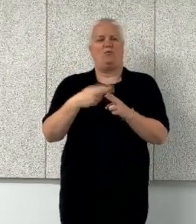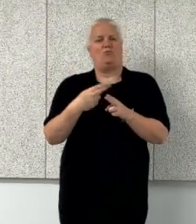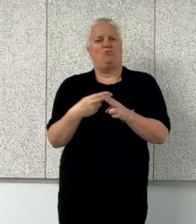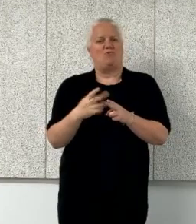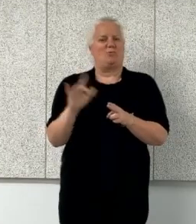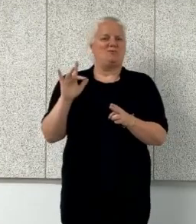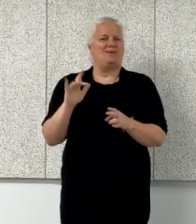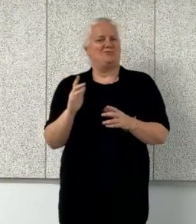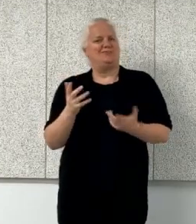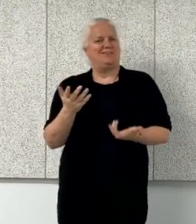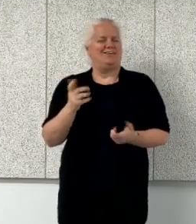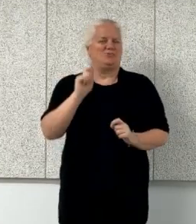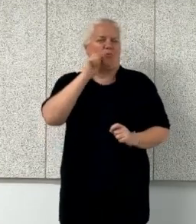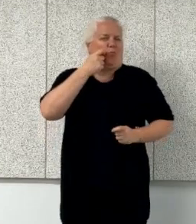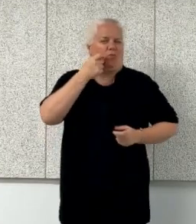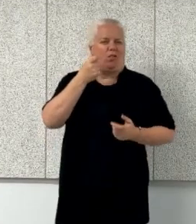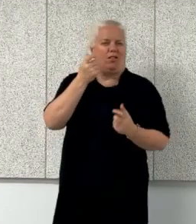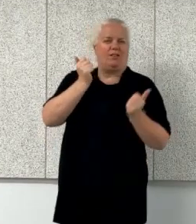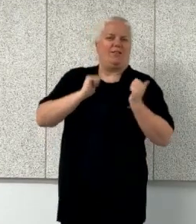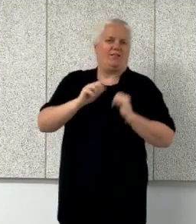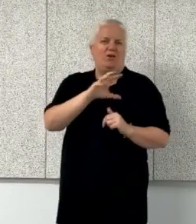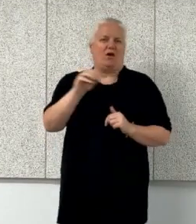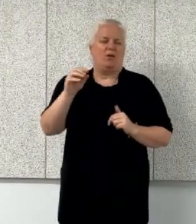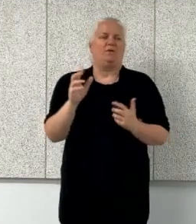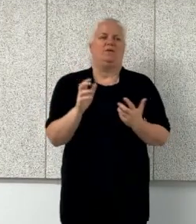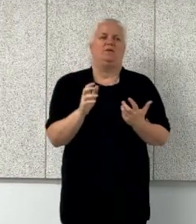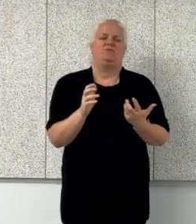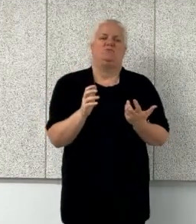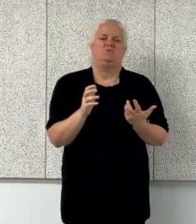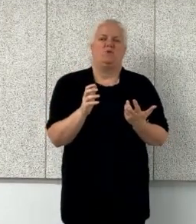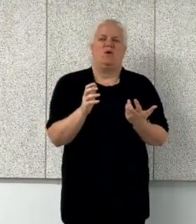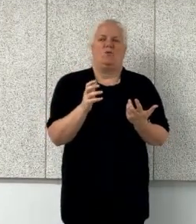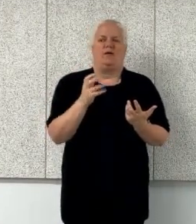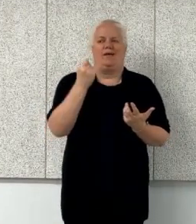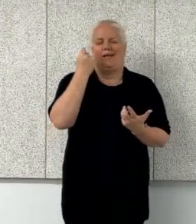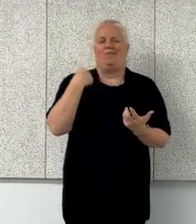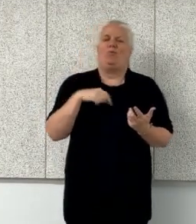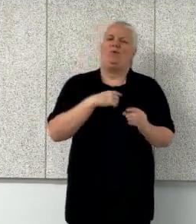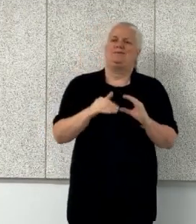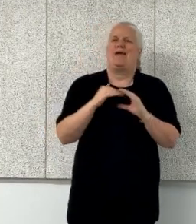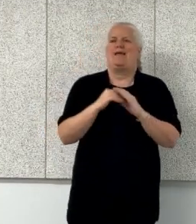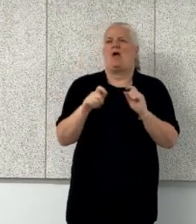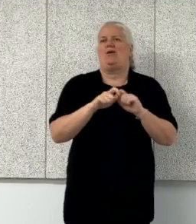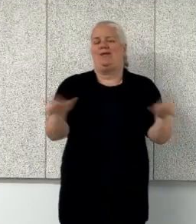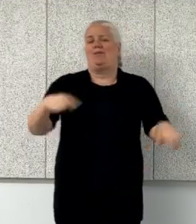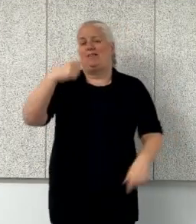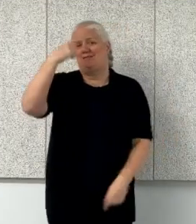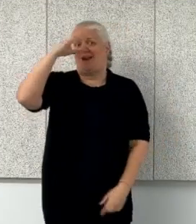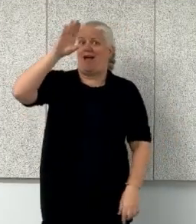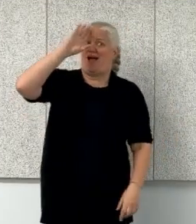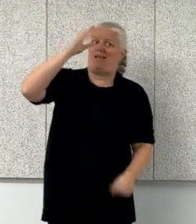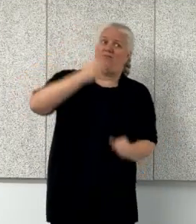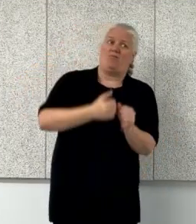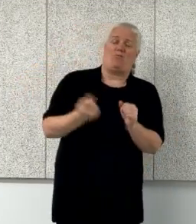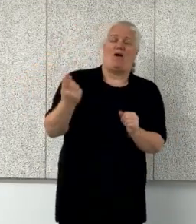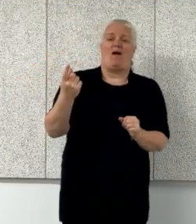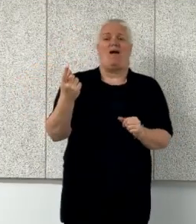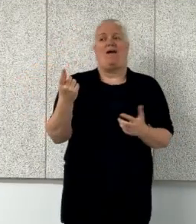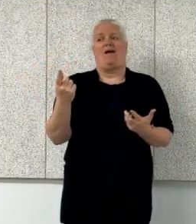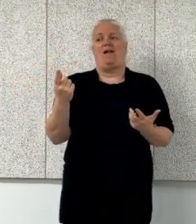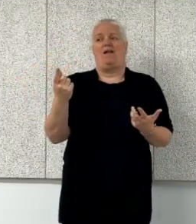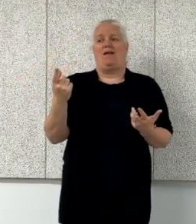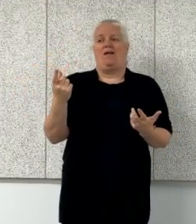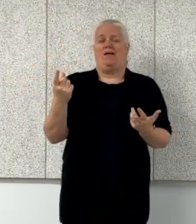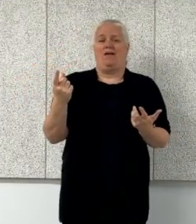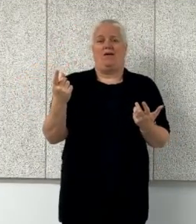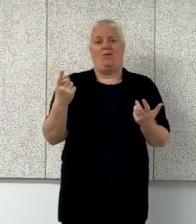cooler, edgier, so it would be like lame if we sent out an email that was like, hey everyone, we're, you know, fair